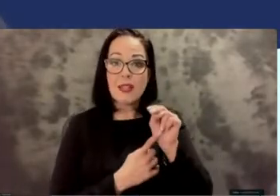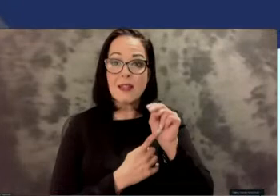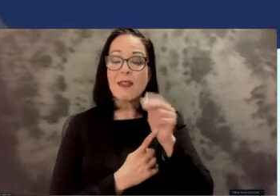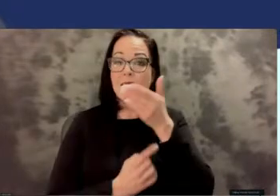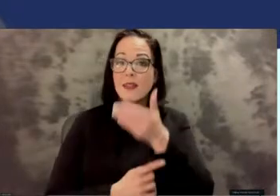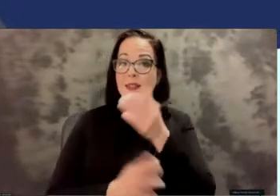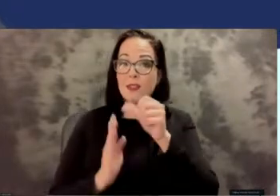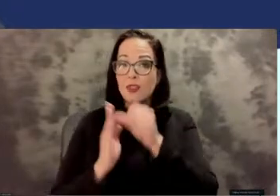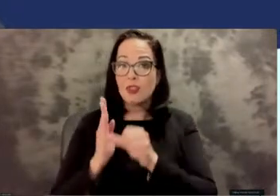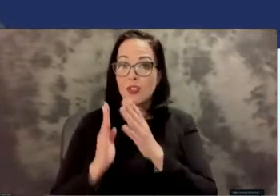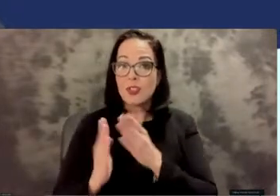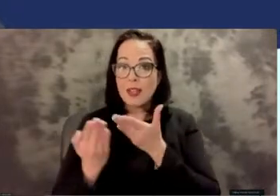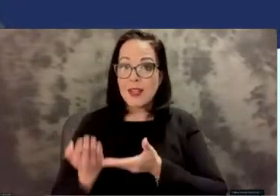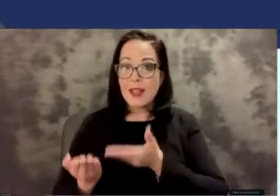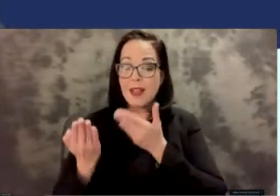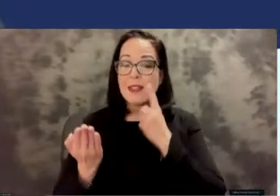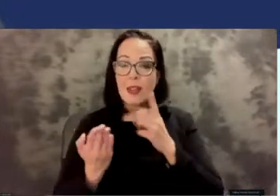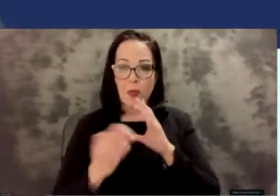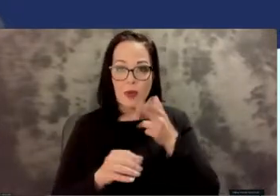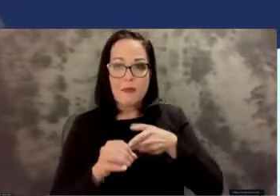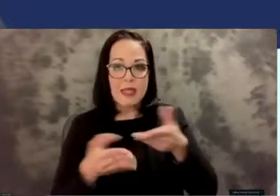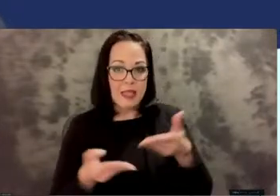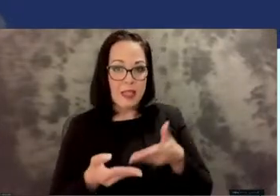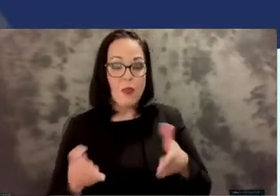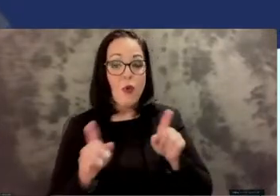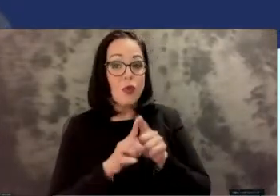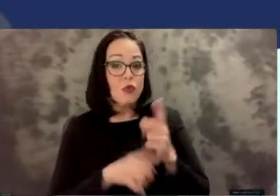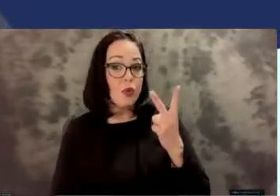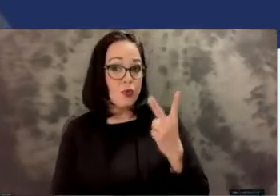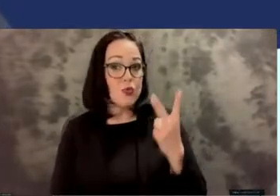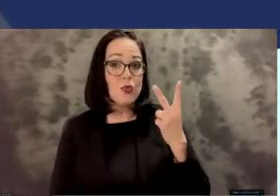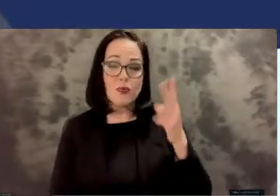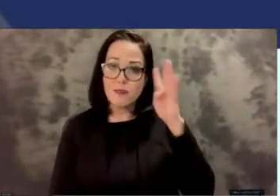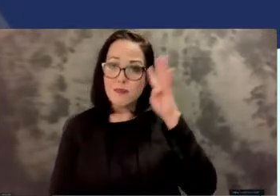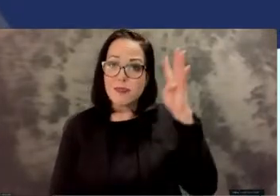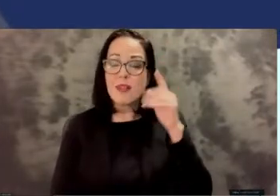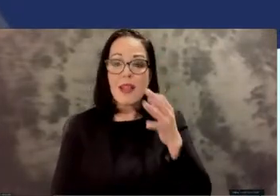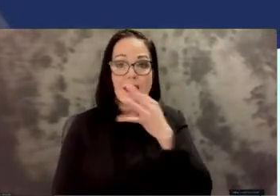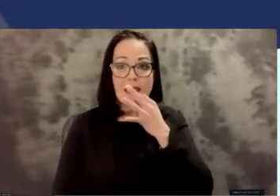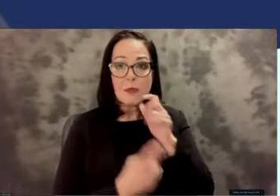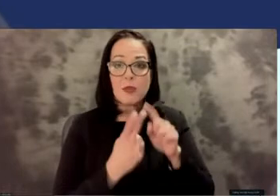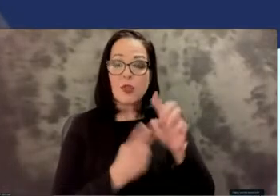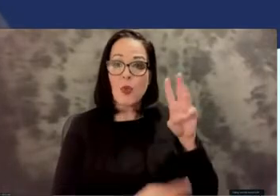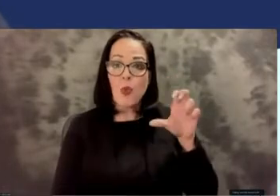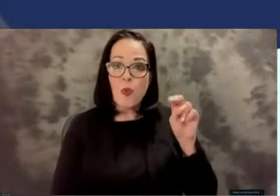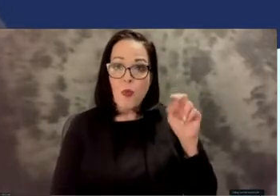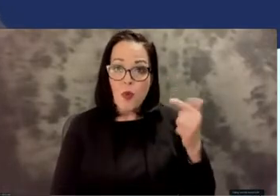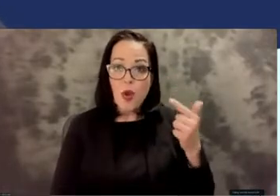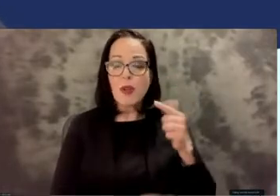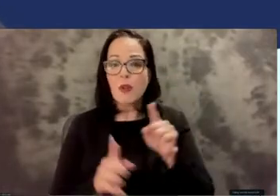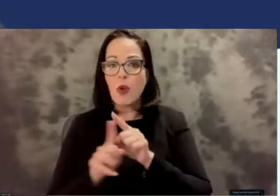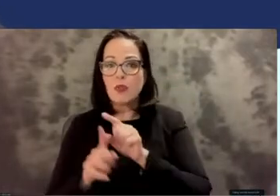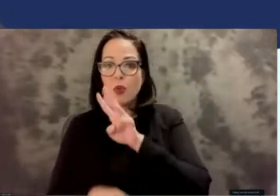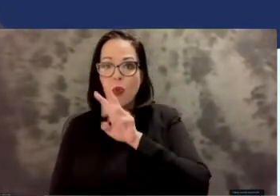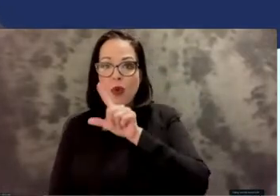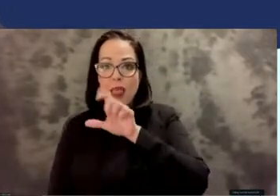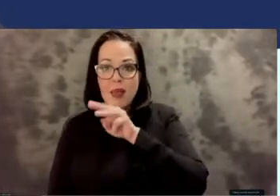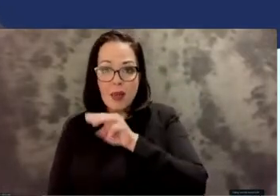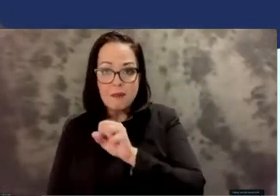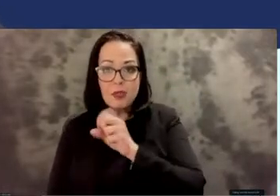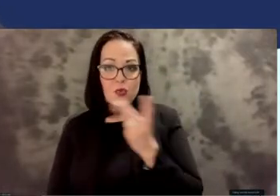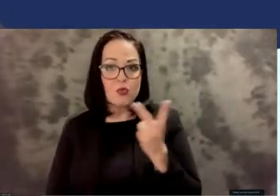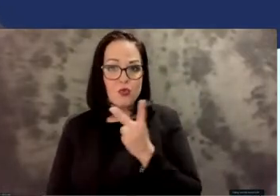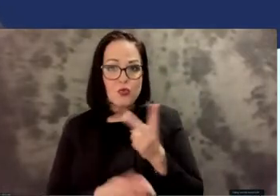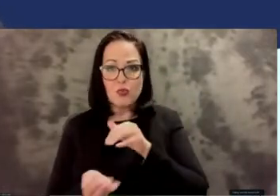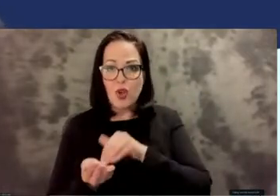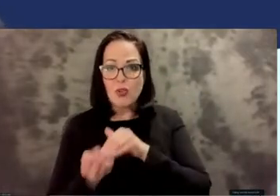also welcome two luminary experts in the field, Dr. Winston Wong and Dr. David Williams. They will provide additional context for our